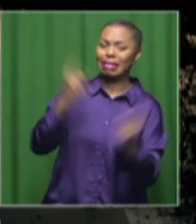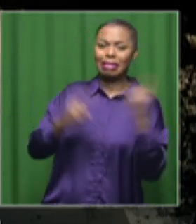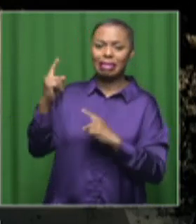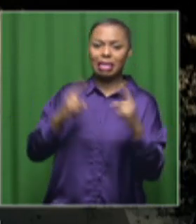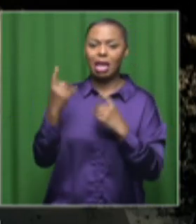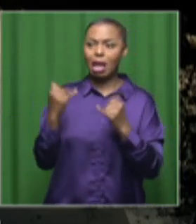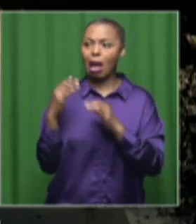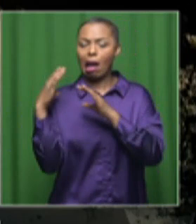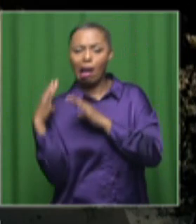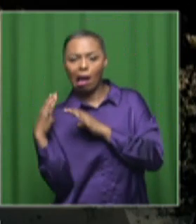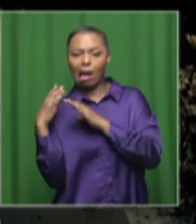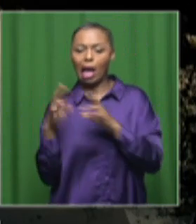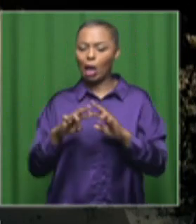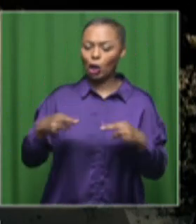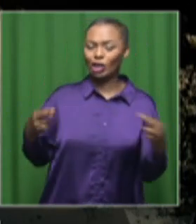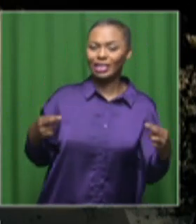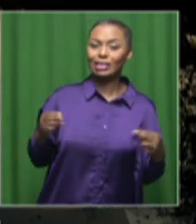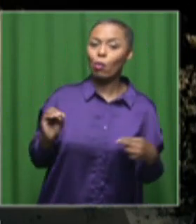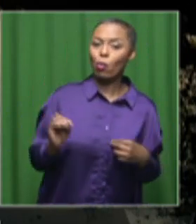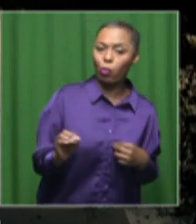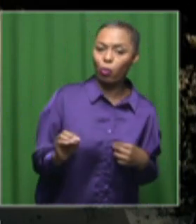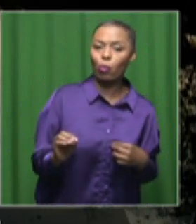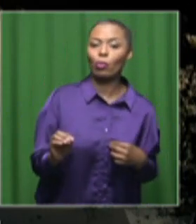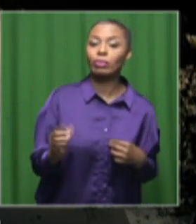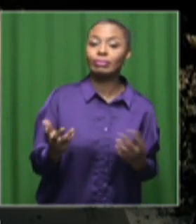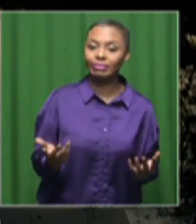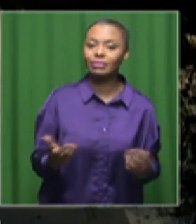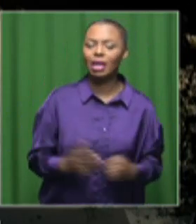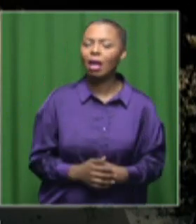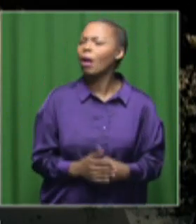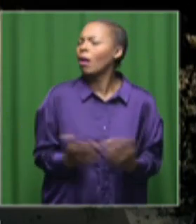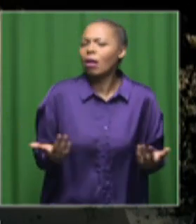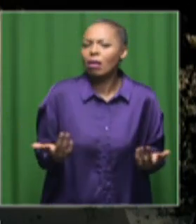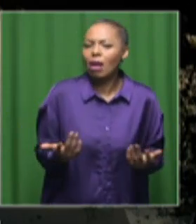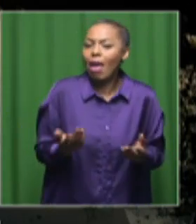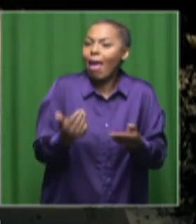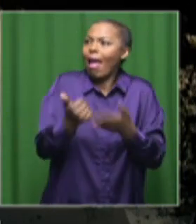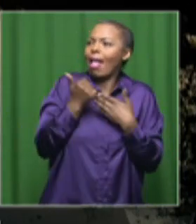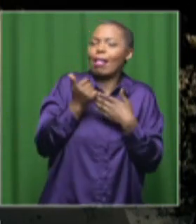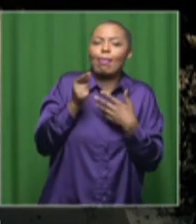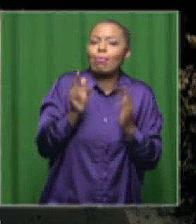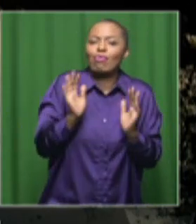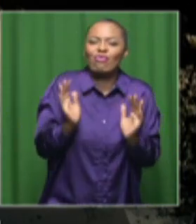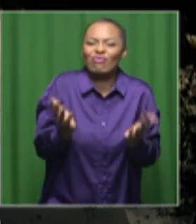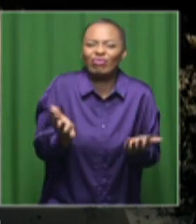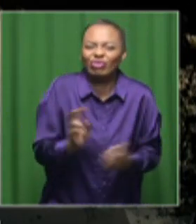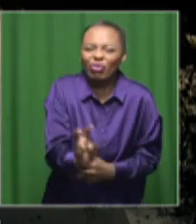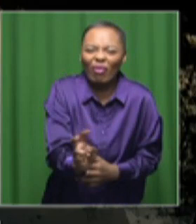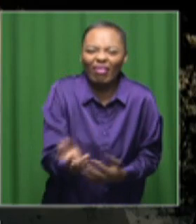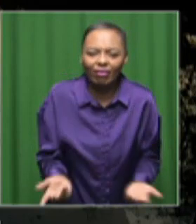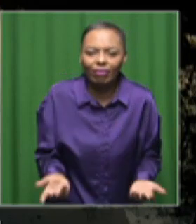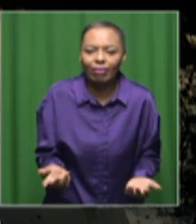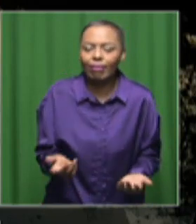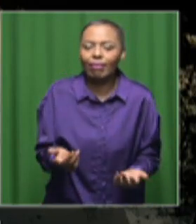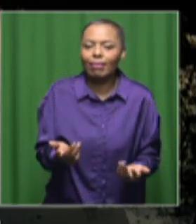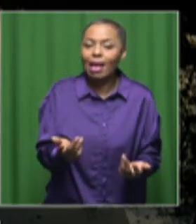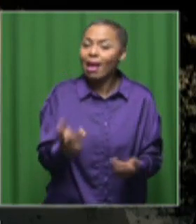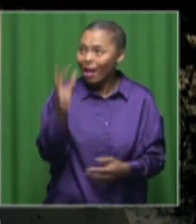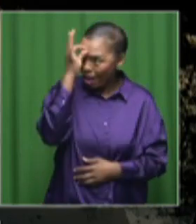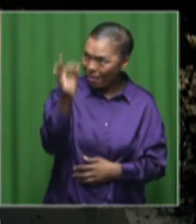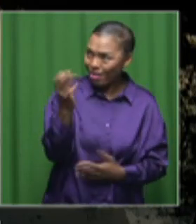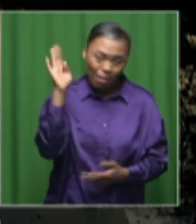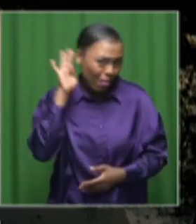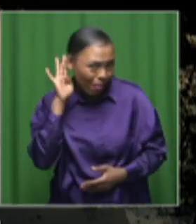their resources. So, Duma, how is this going to help? Is government actually listening and,